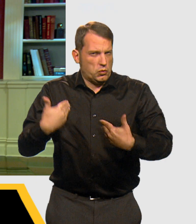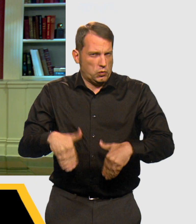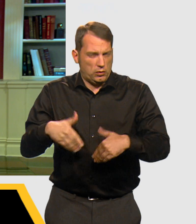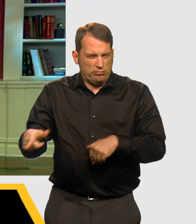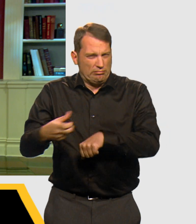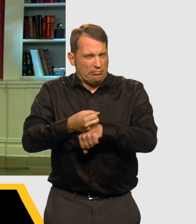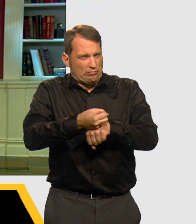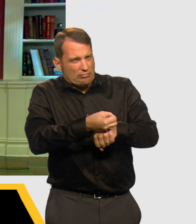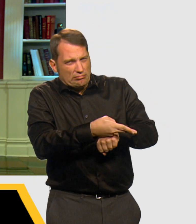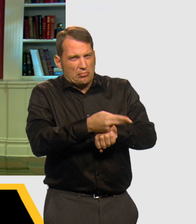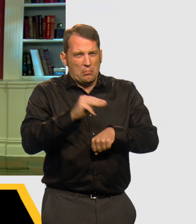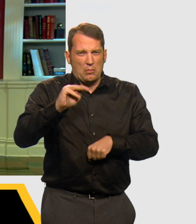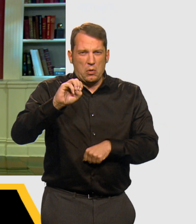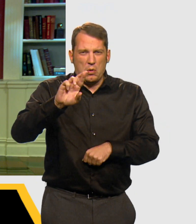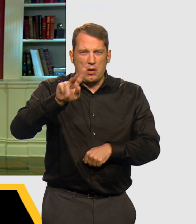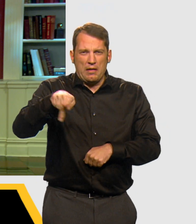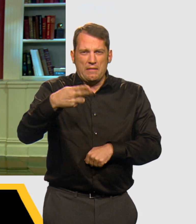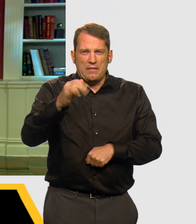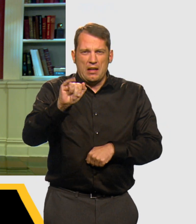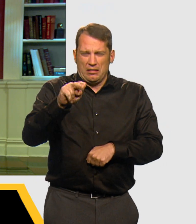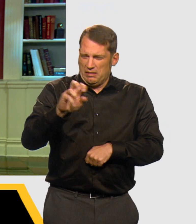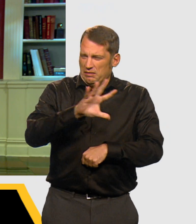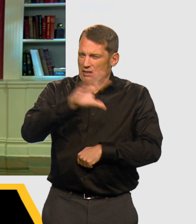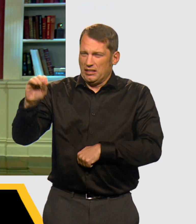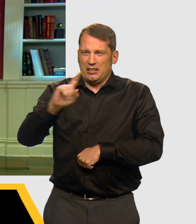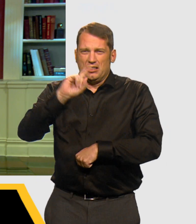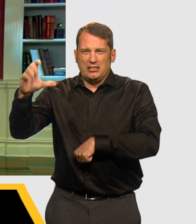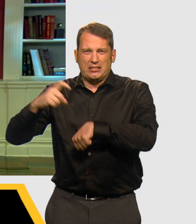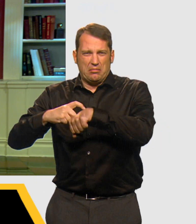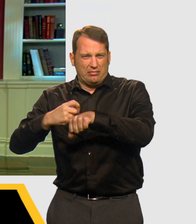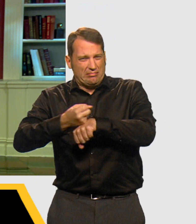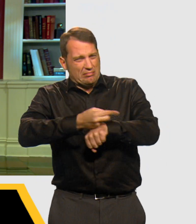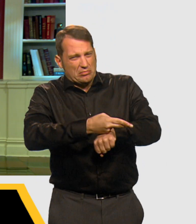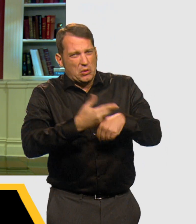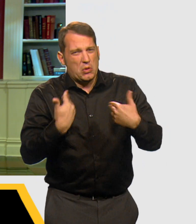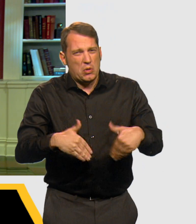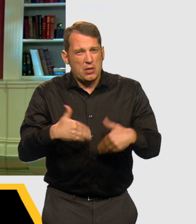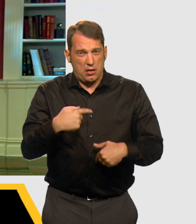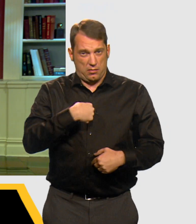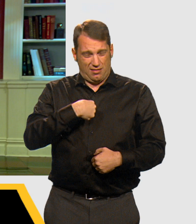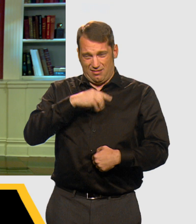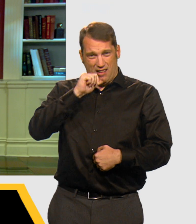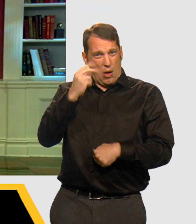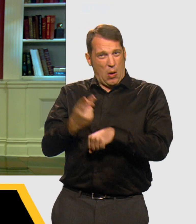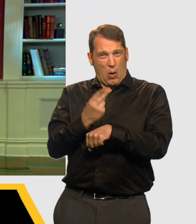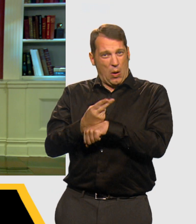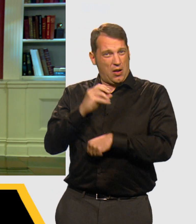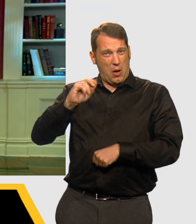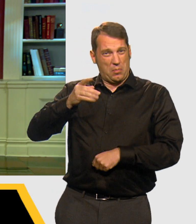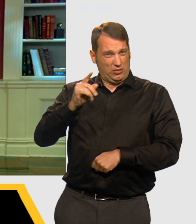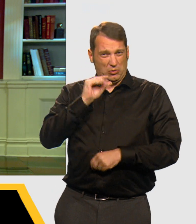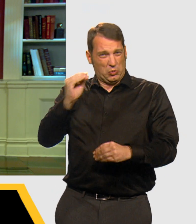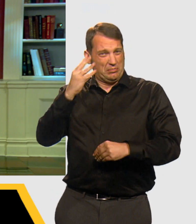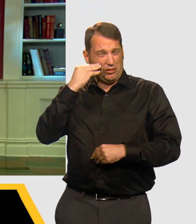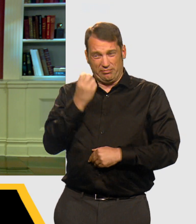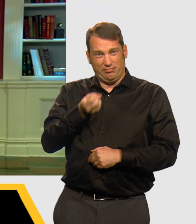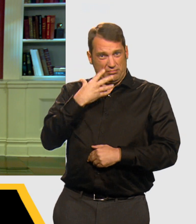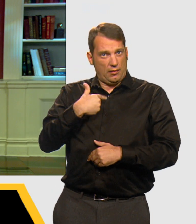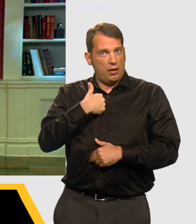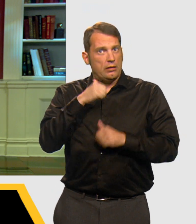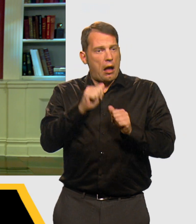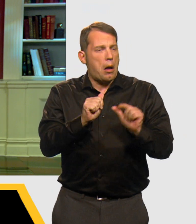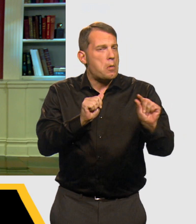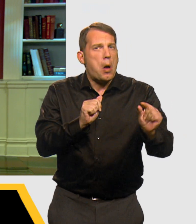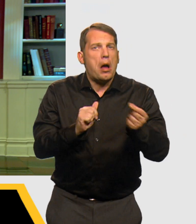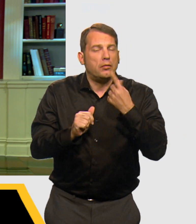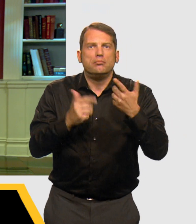fentanyl. This opioid is 50 to 100 times stronger than morphine. A minuscule amount of the drug can kill a person with